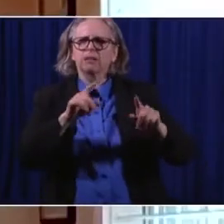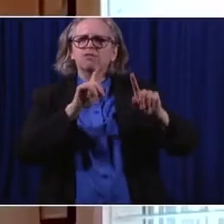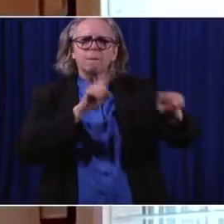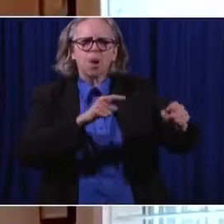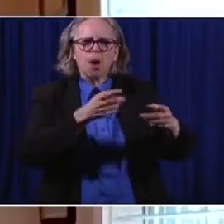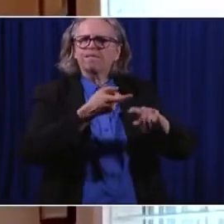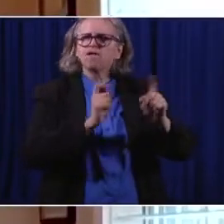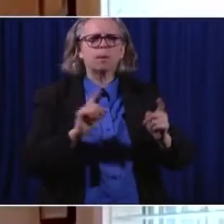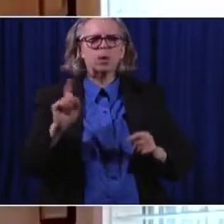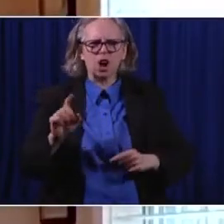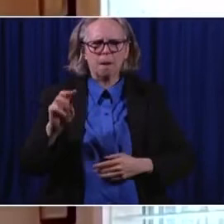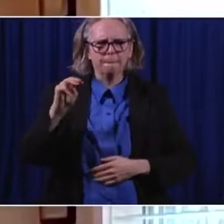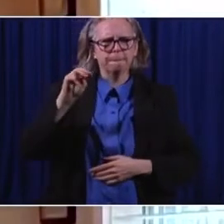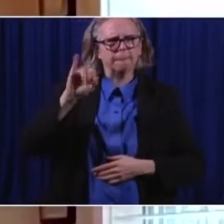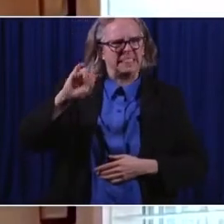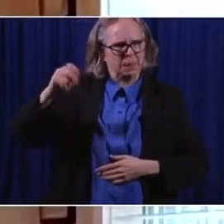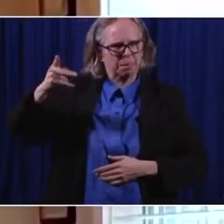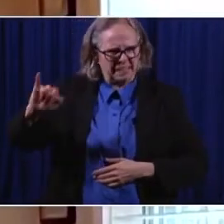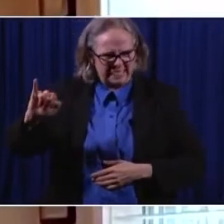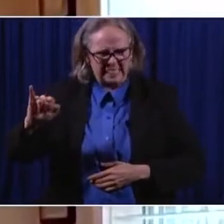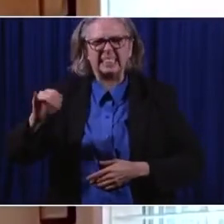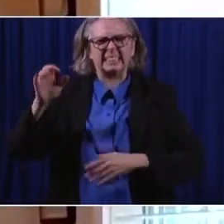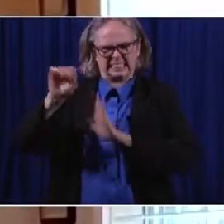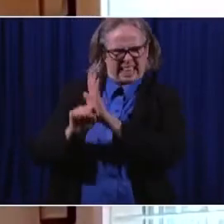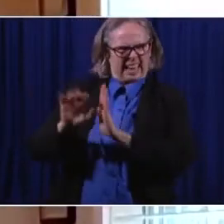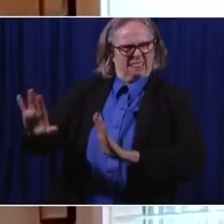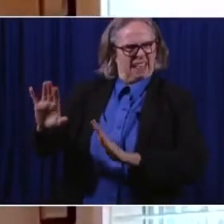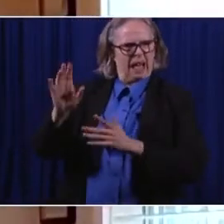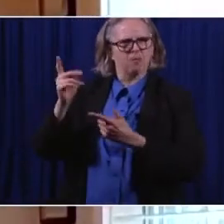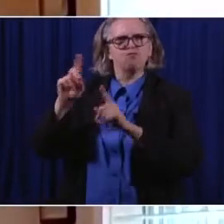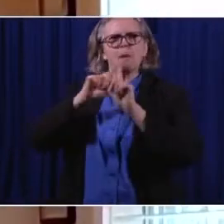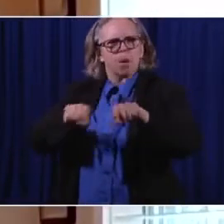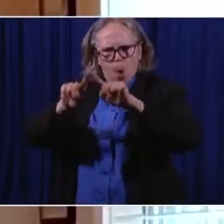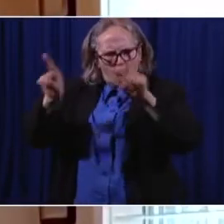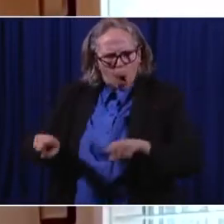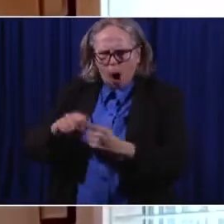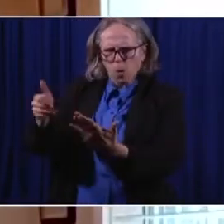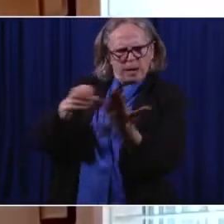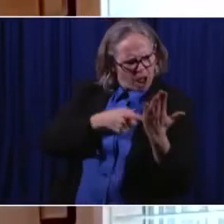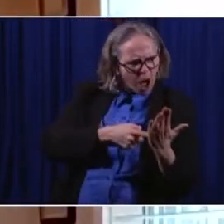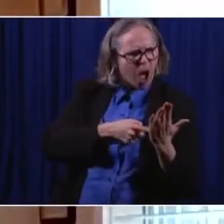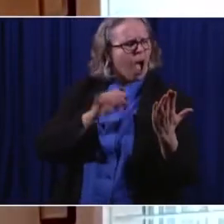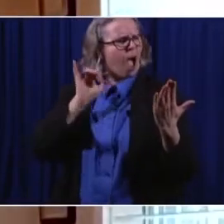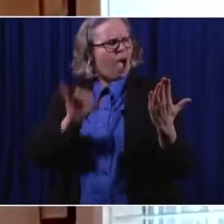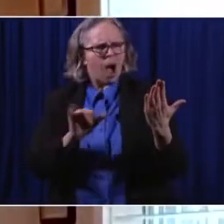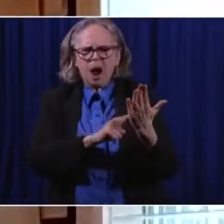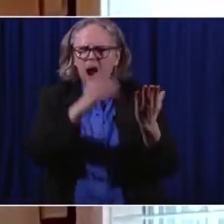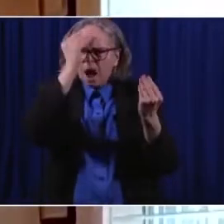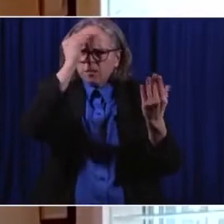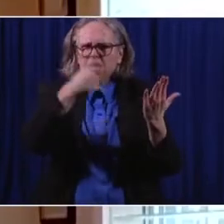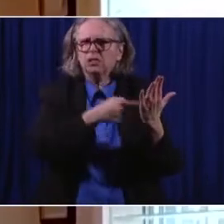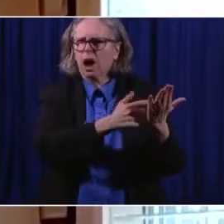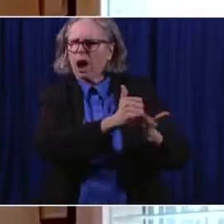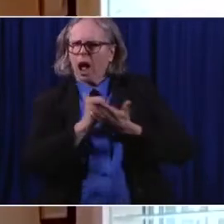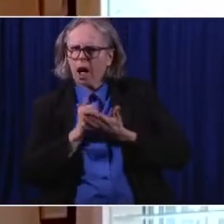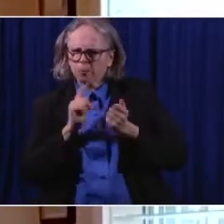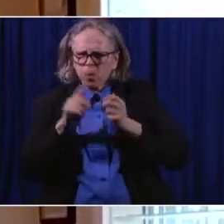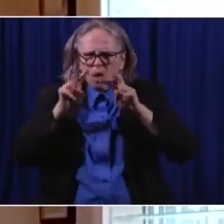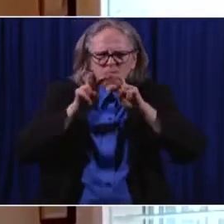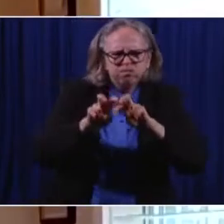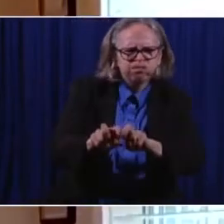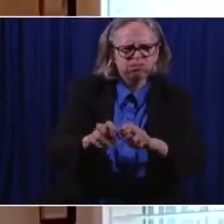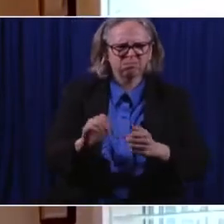CDC publication of the December 18th edition of MMWR. I'll start with our Ohio